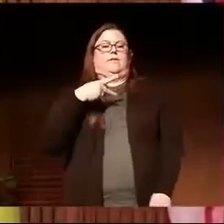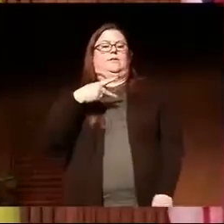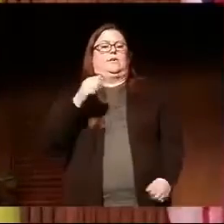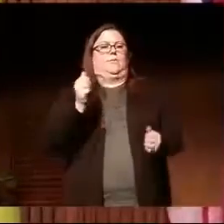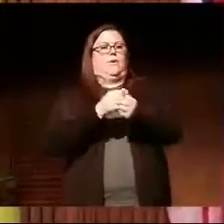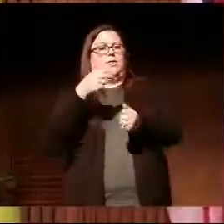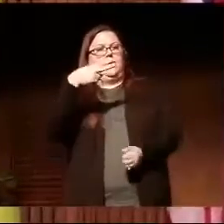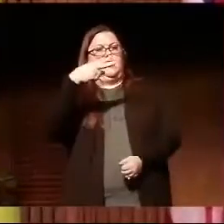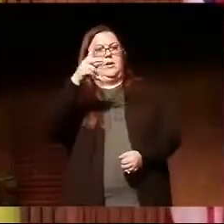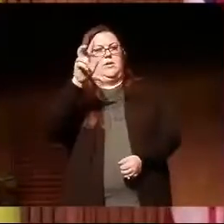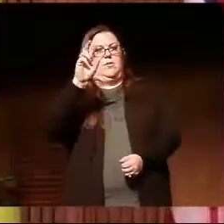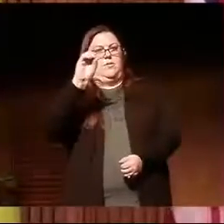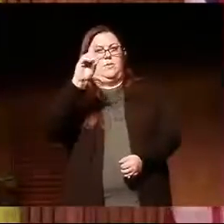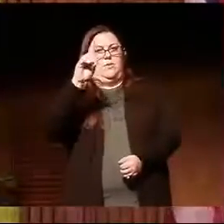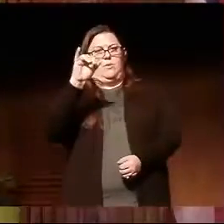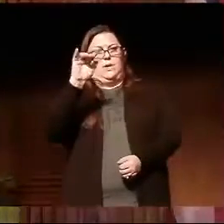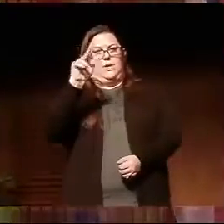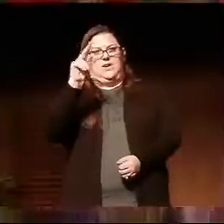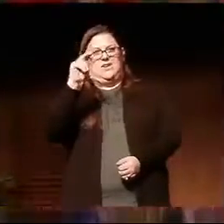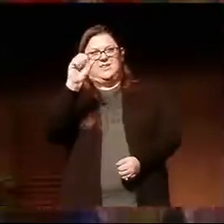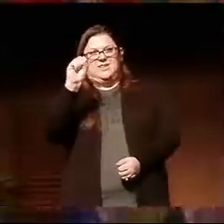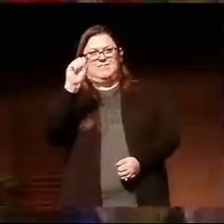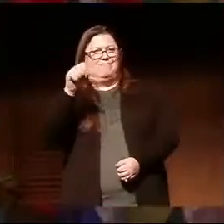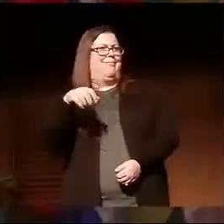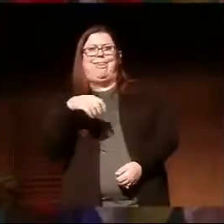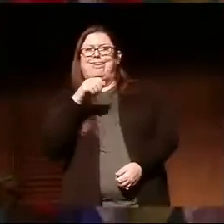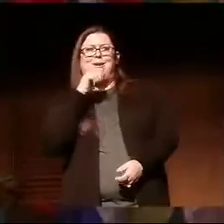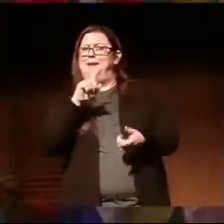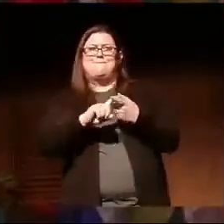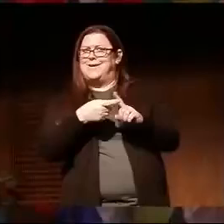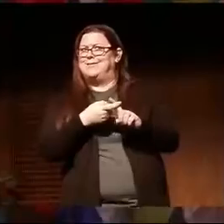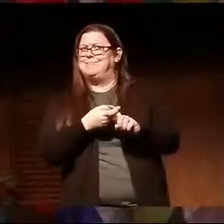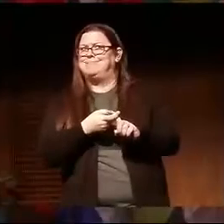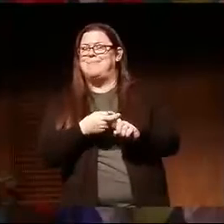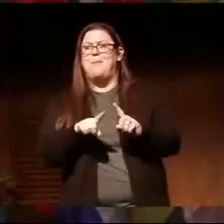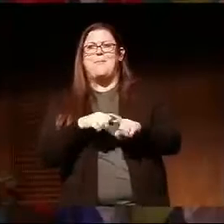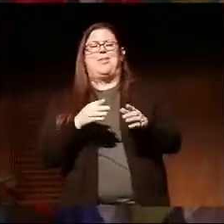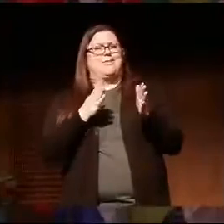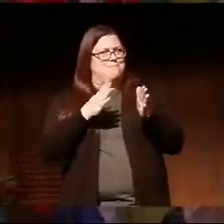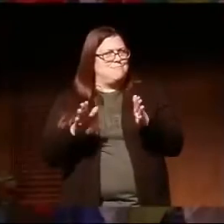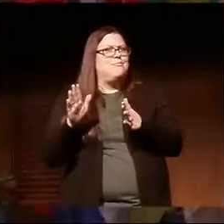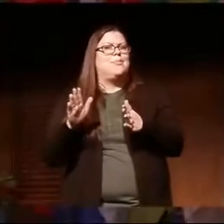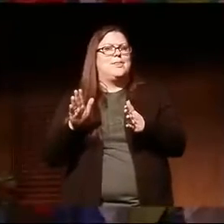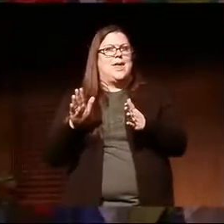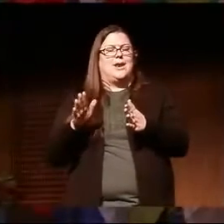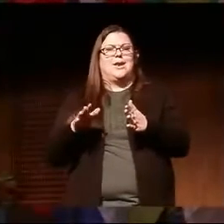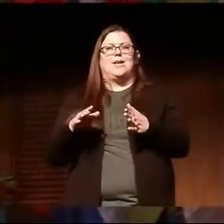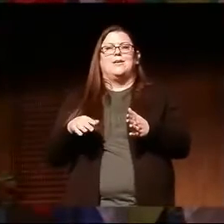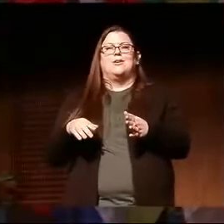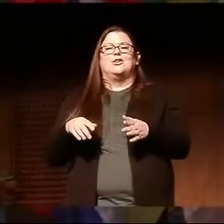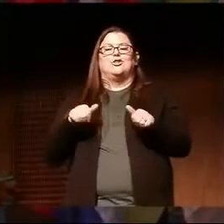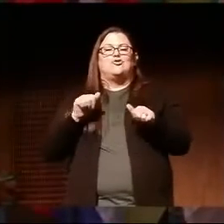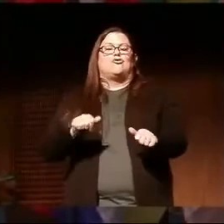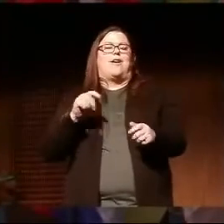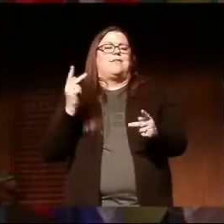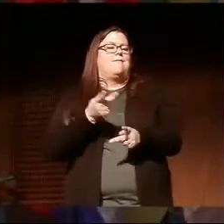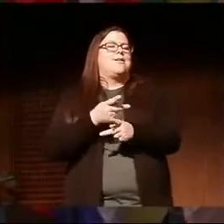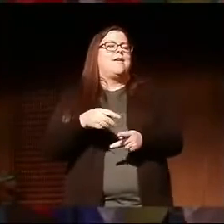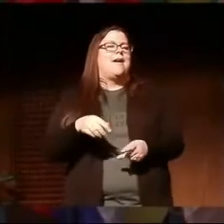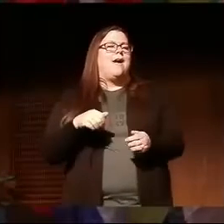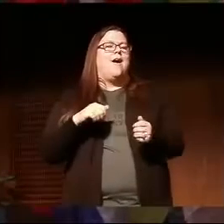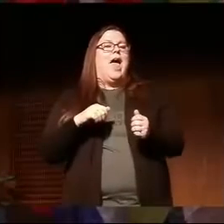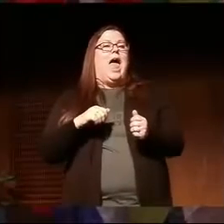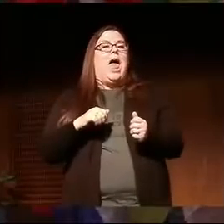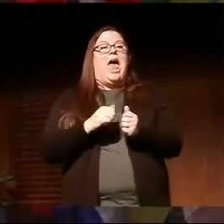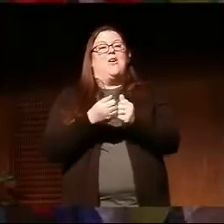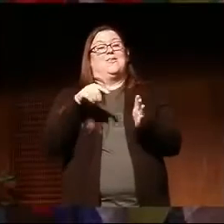not exactly simpatico with one another, but they're coming together plotting, trying to figure out, how do we kill this guy? We got to